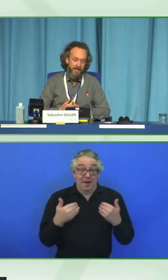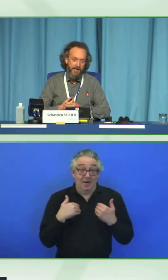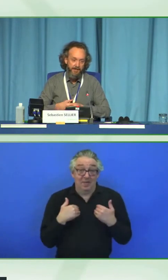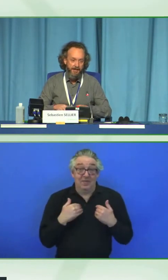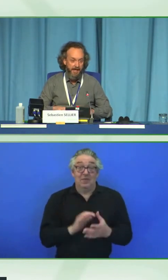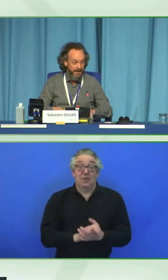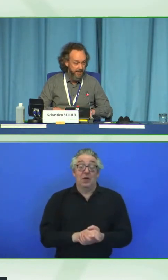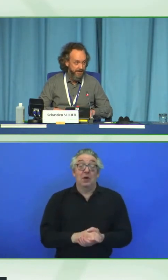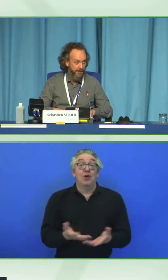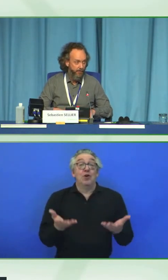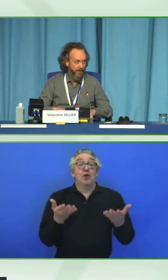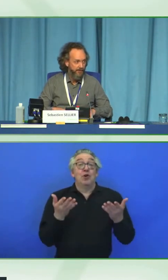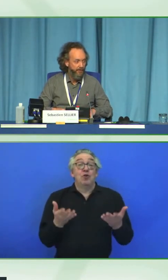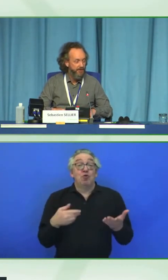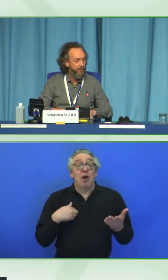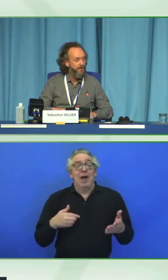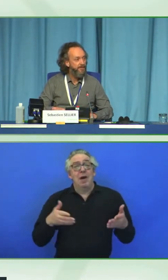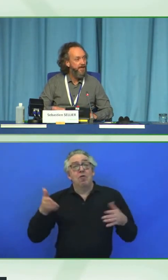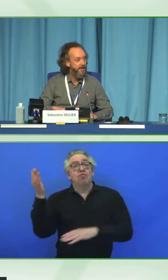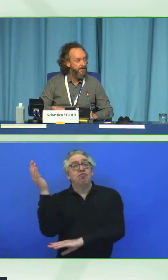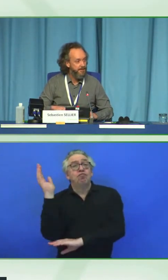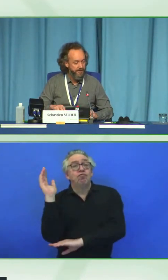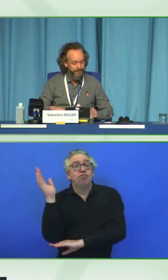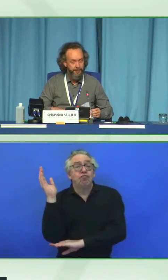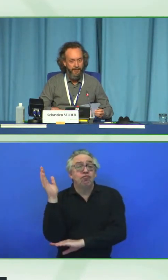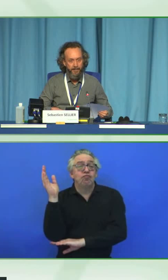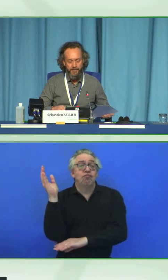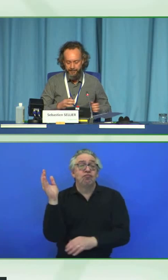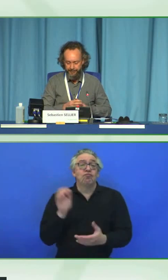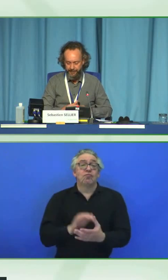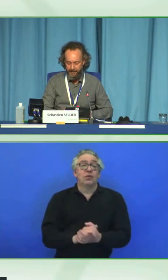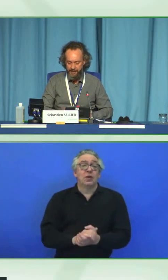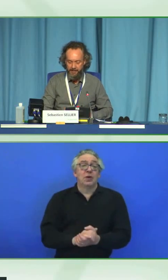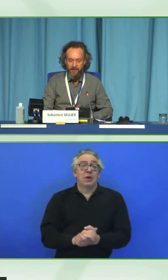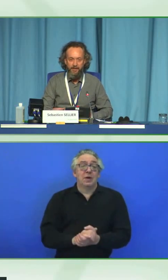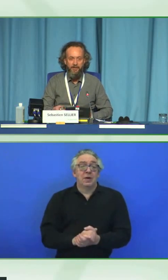language and Elix, what we do with Elix.